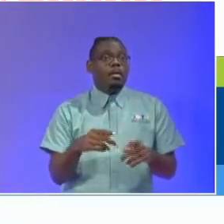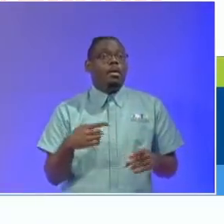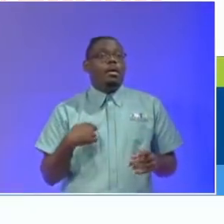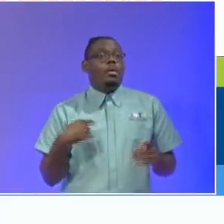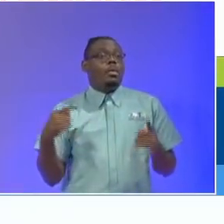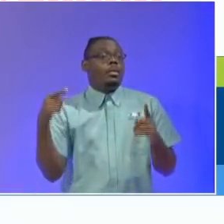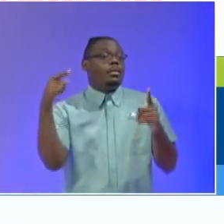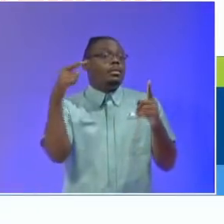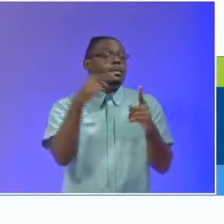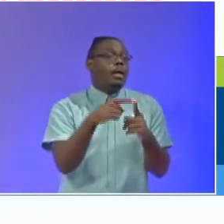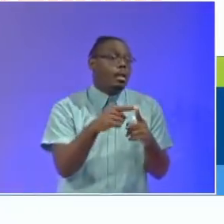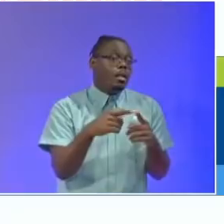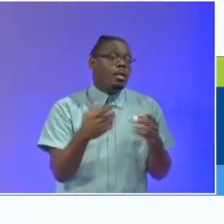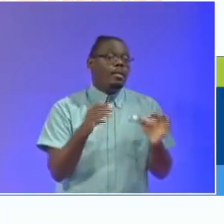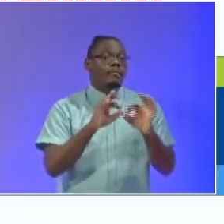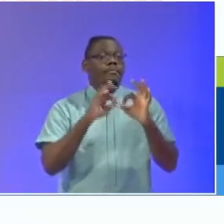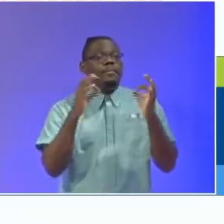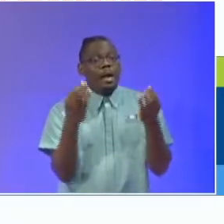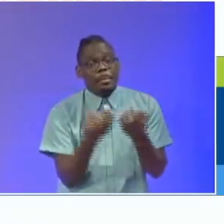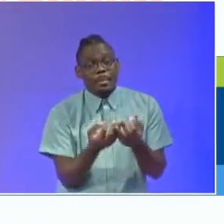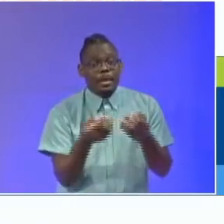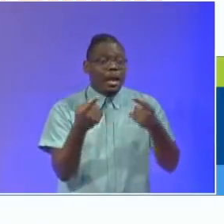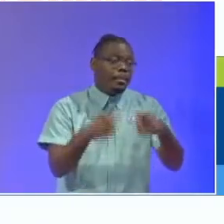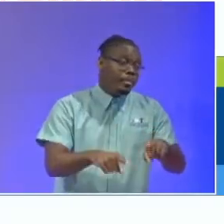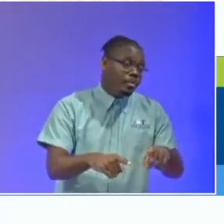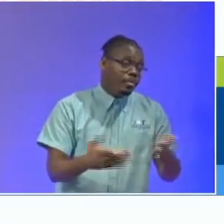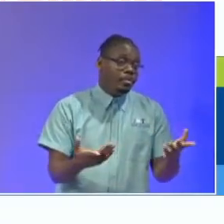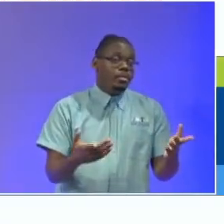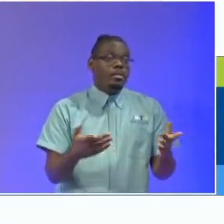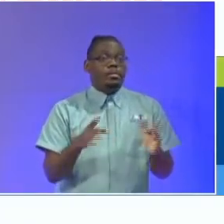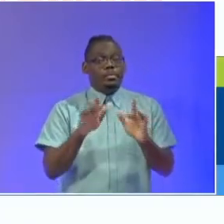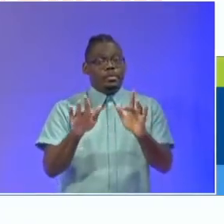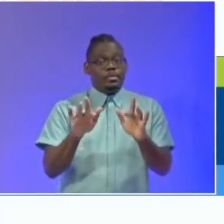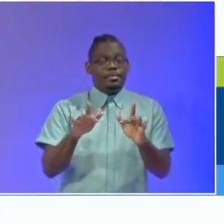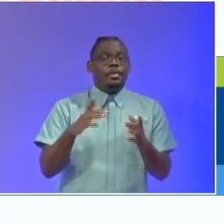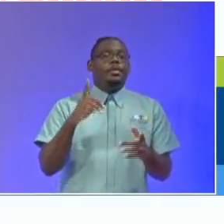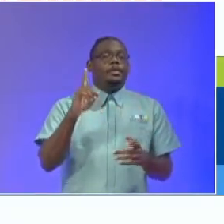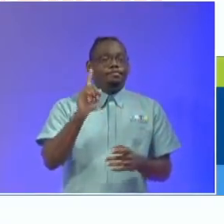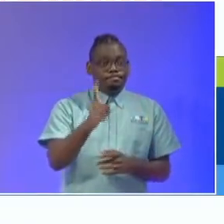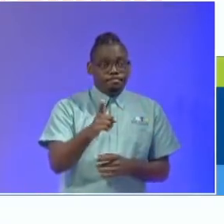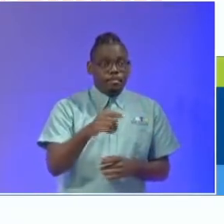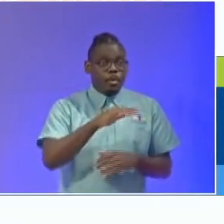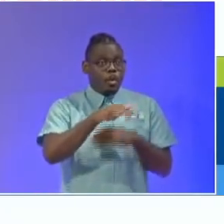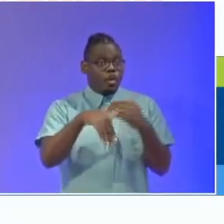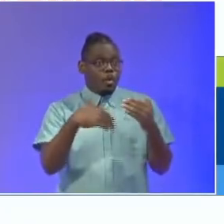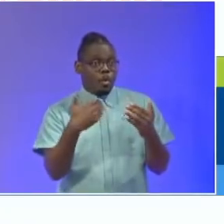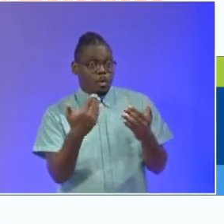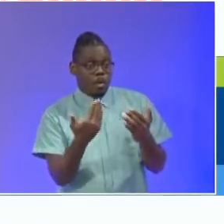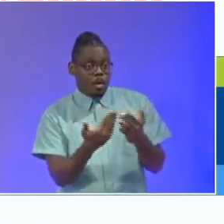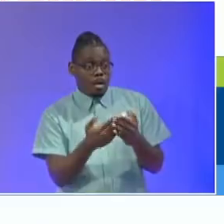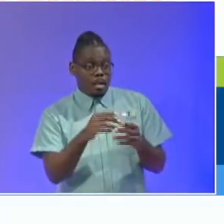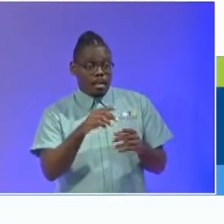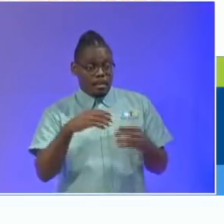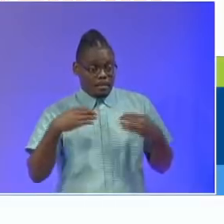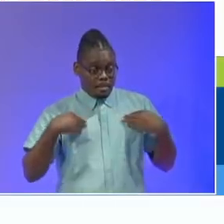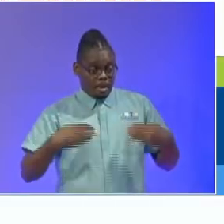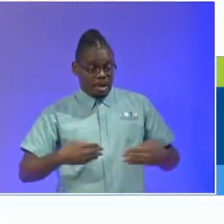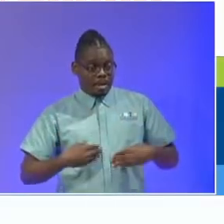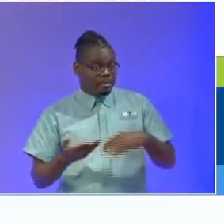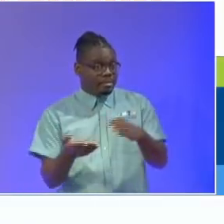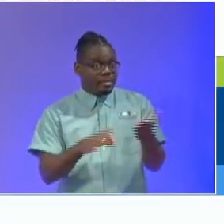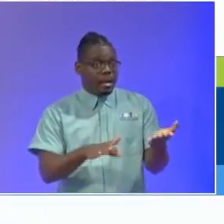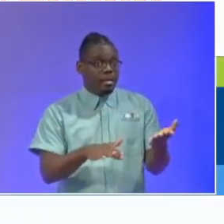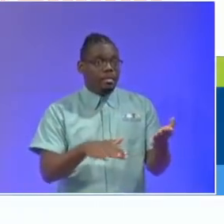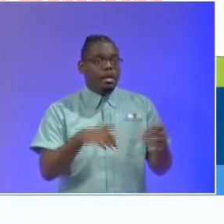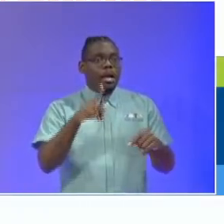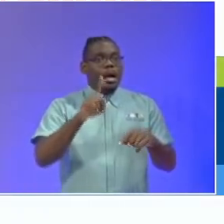are finite. So we can't hold on to bodies indefinitely as much as we would like to. So that is